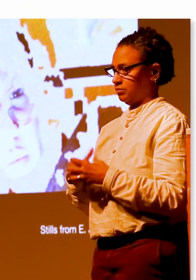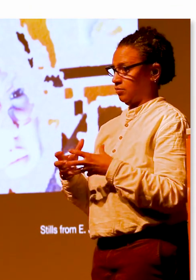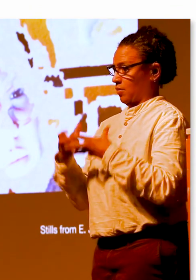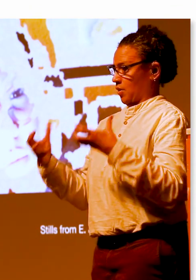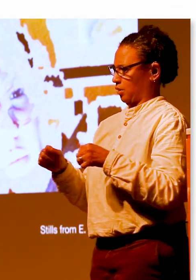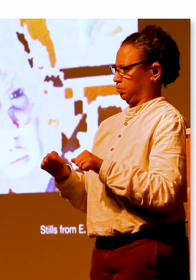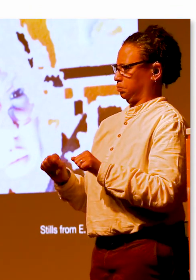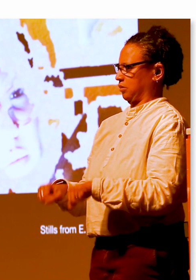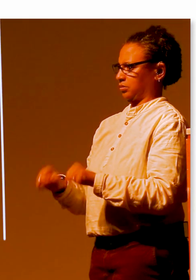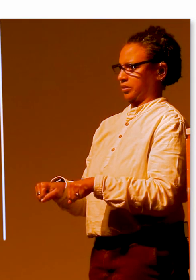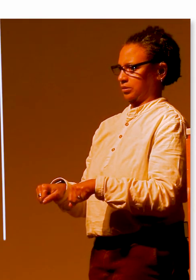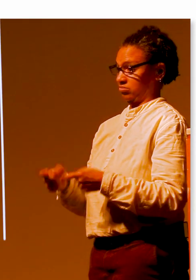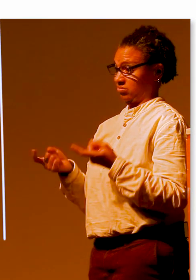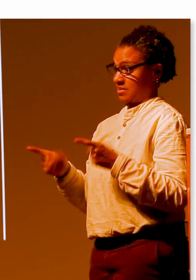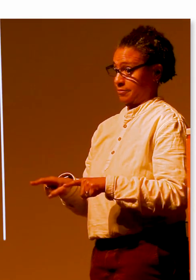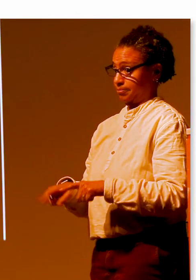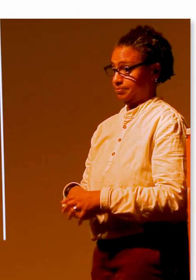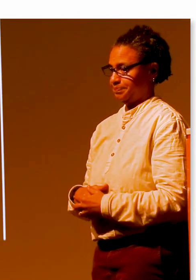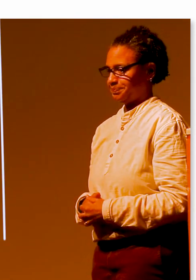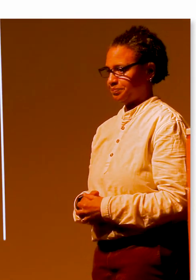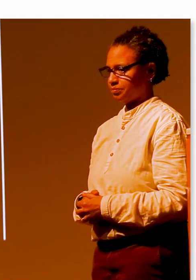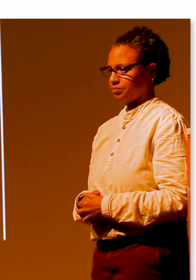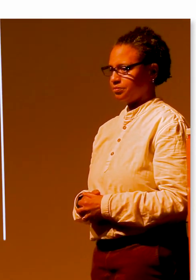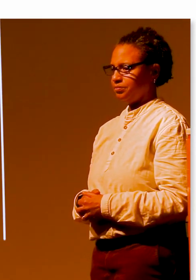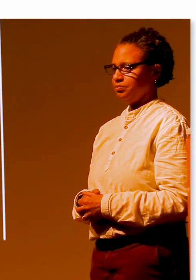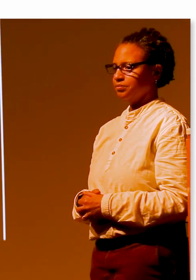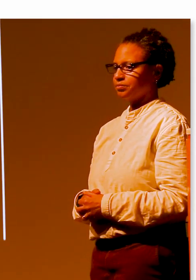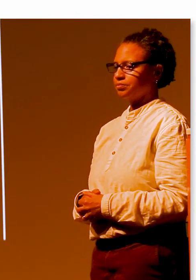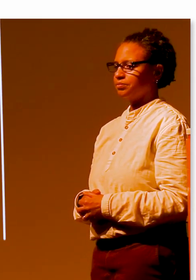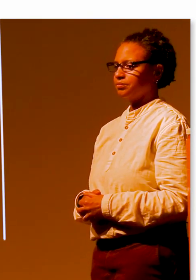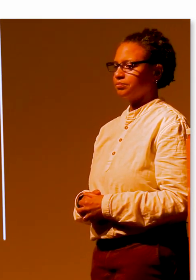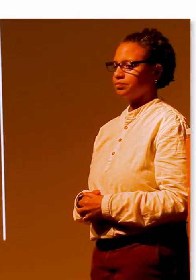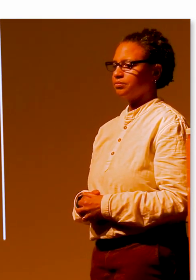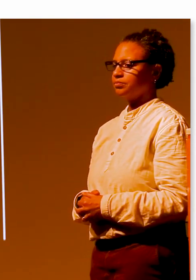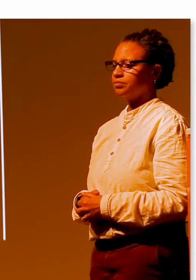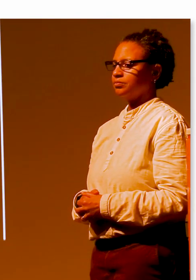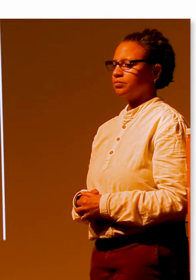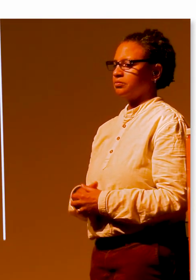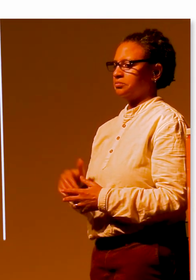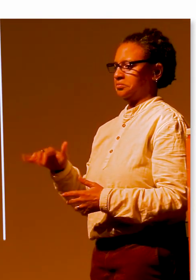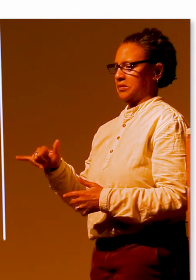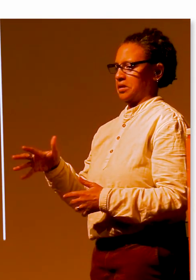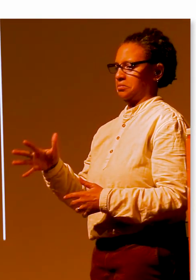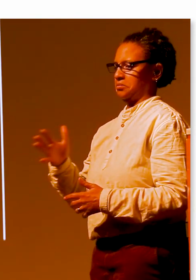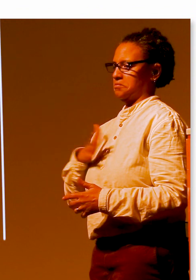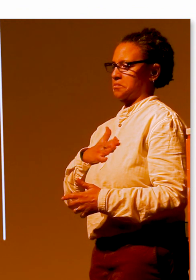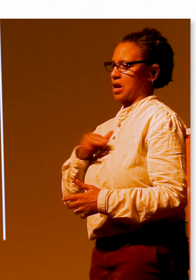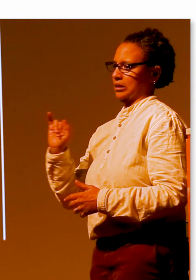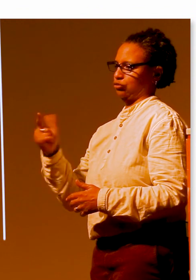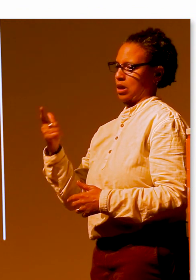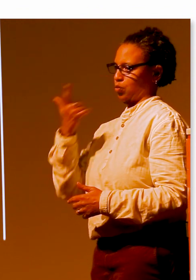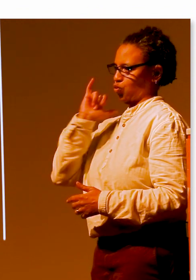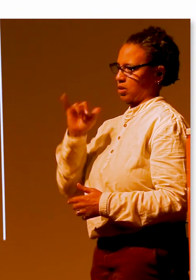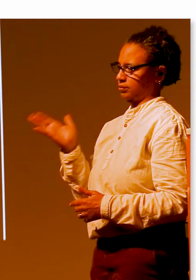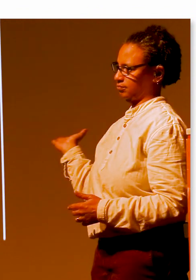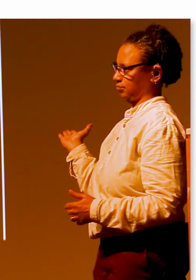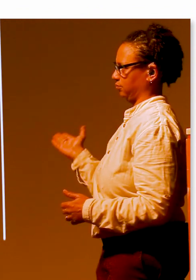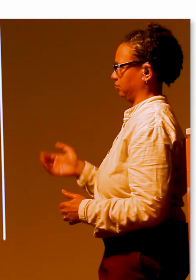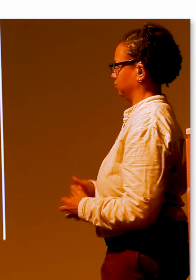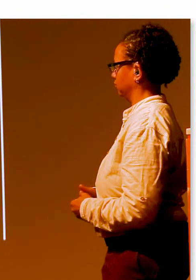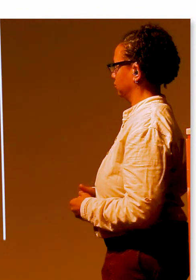in that. And so this is kind of like what maybe my Instagram looks like. And